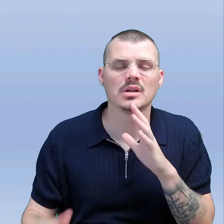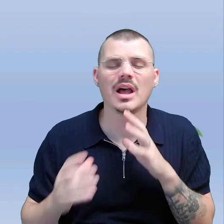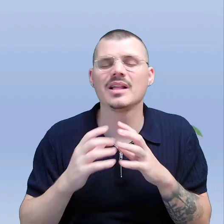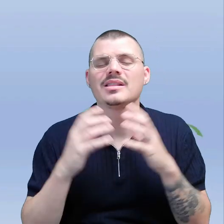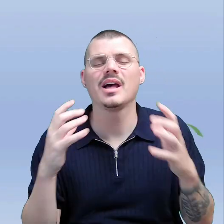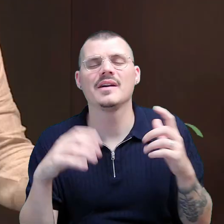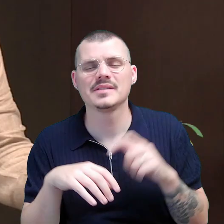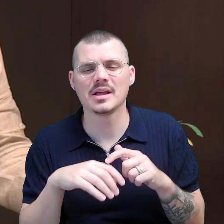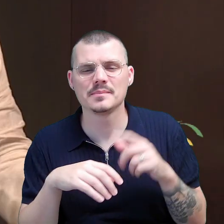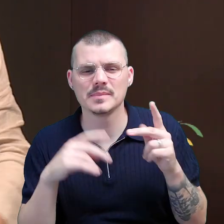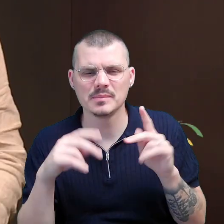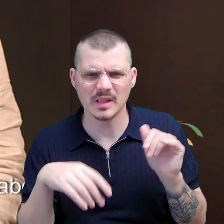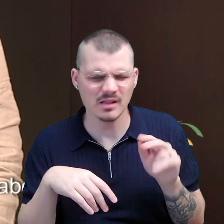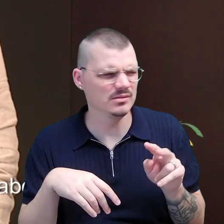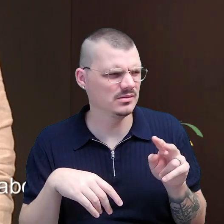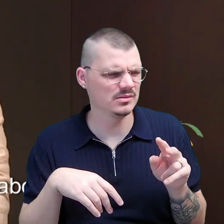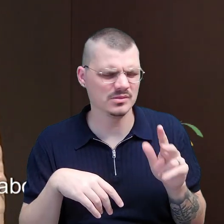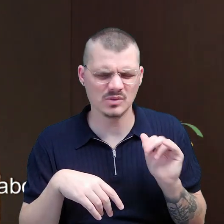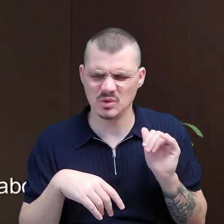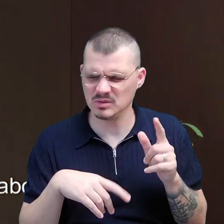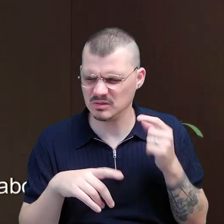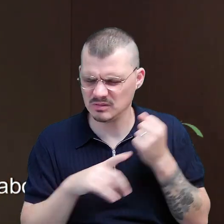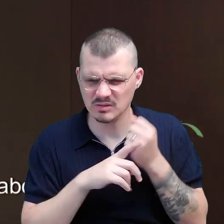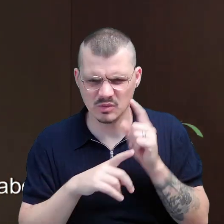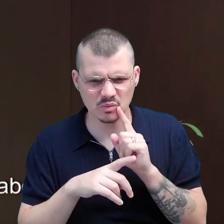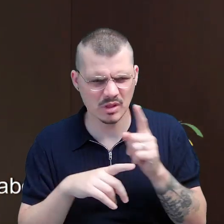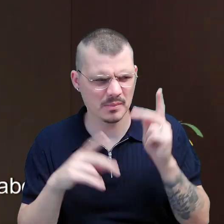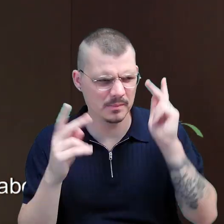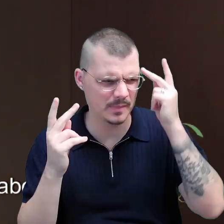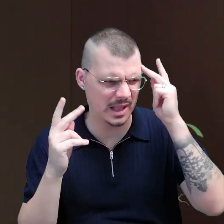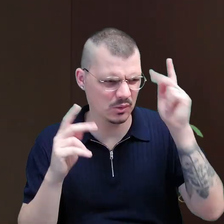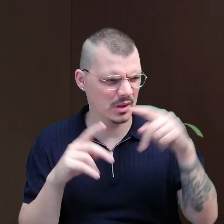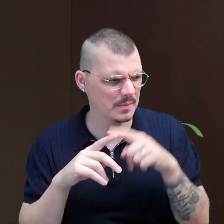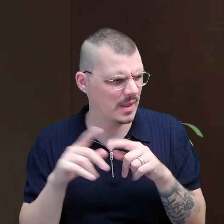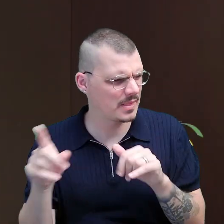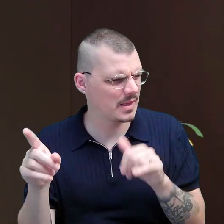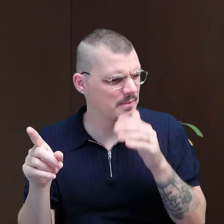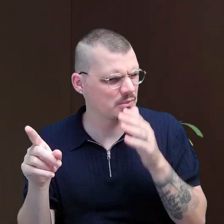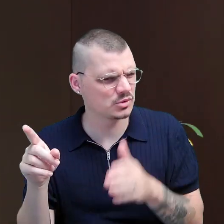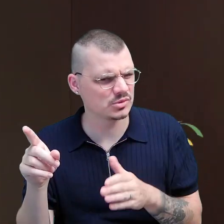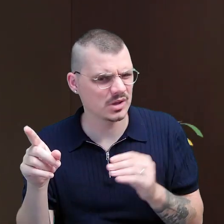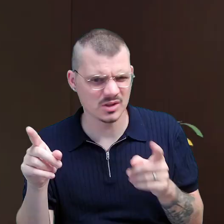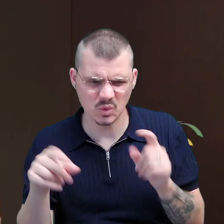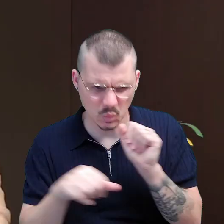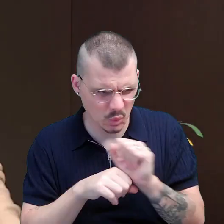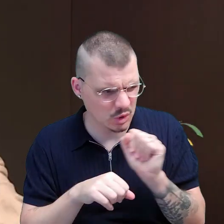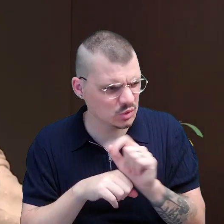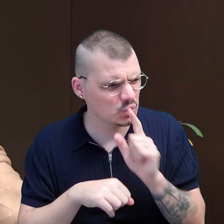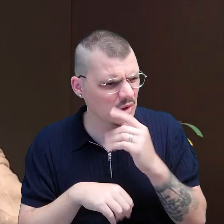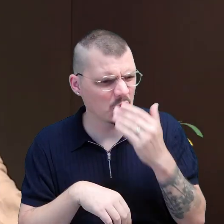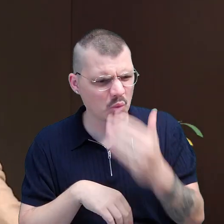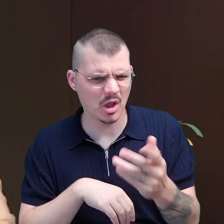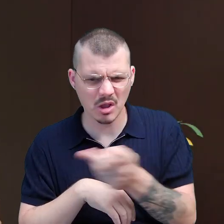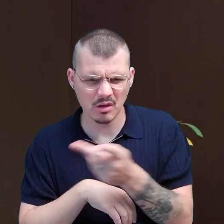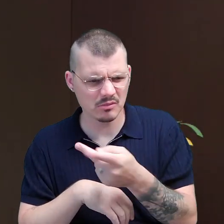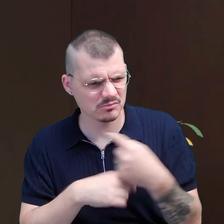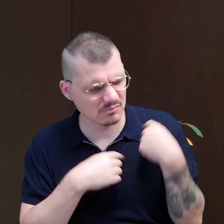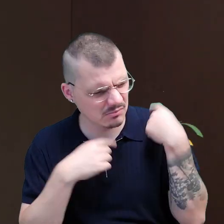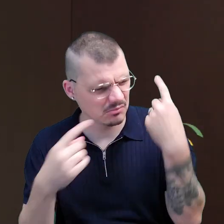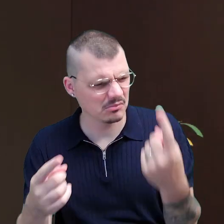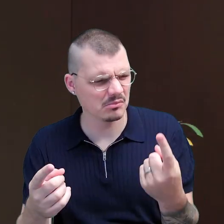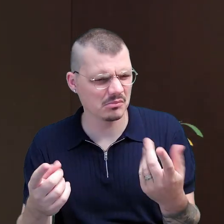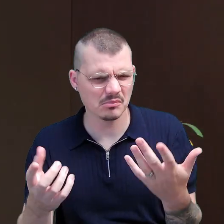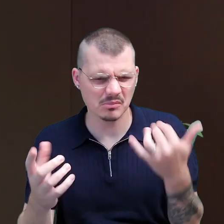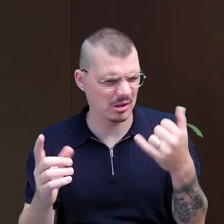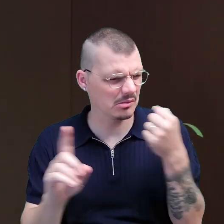A lot of times people's like, wow, they got real paranoid about so-and-so. And they worked really well with that person for a